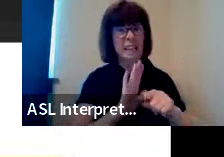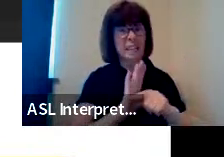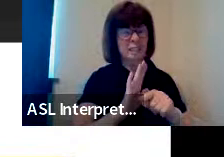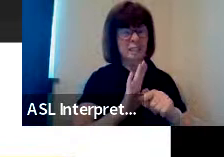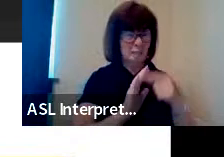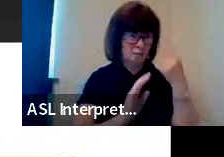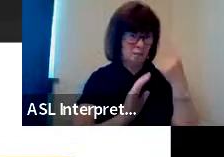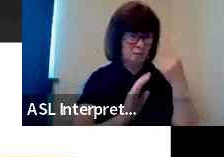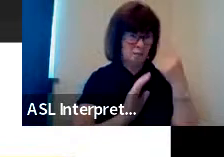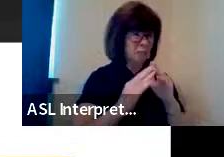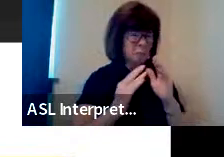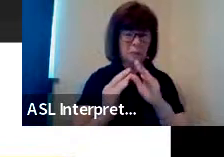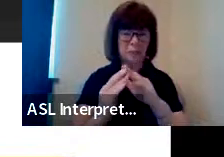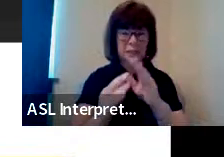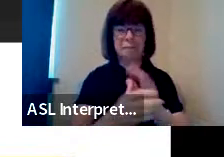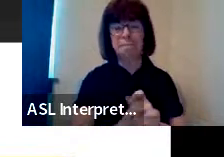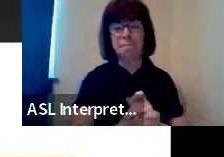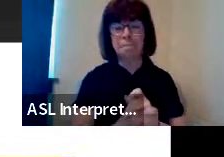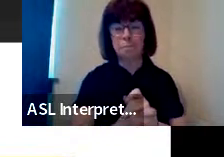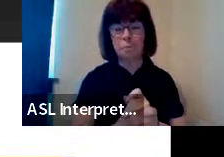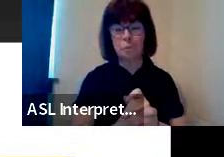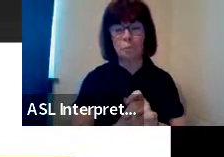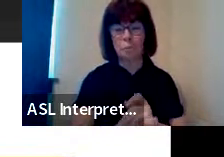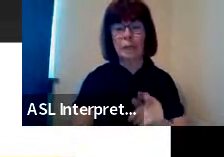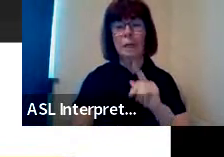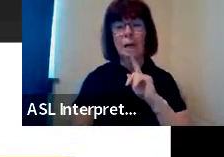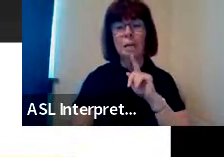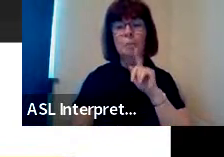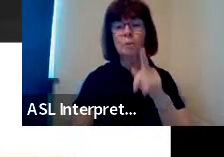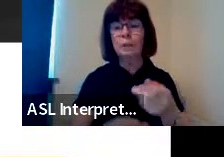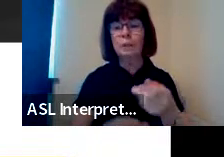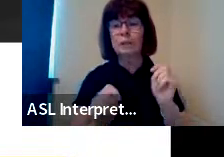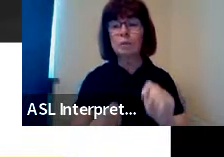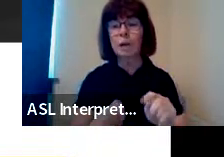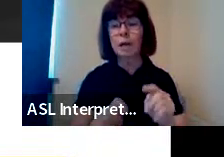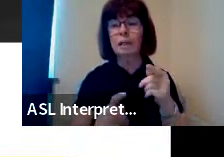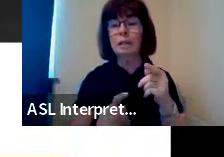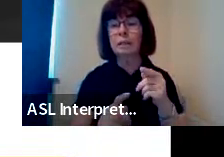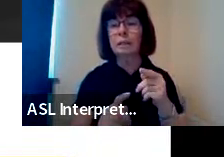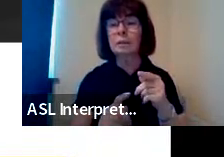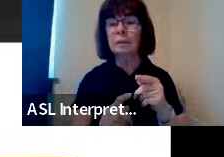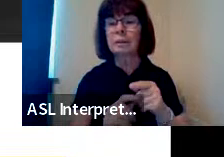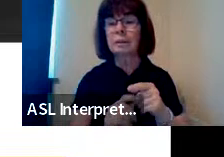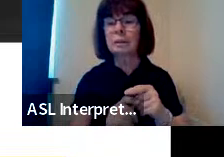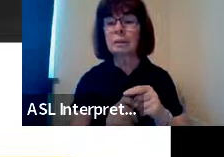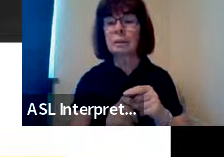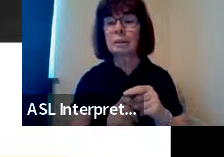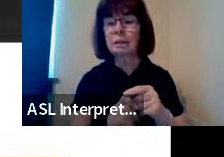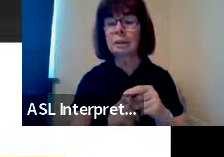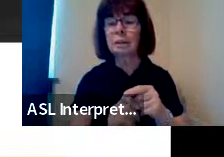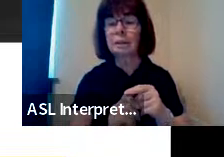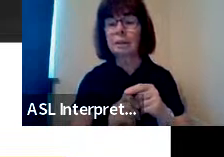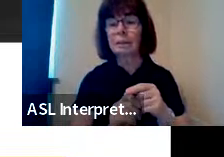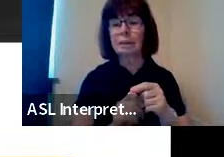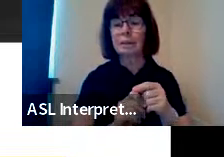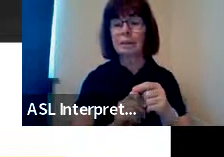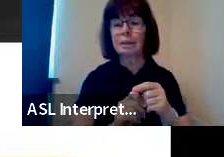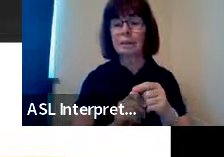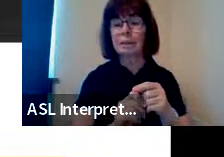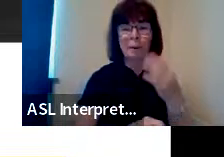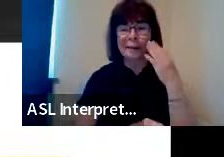But I am really trying to see how we can bring all of the organizations